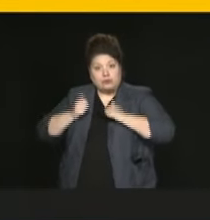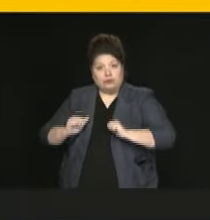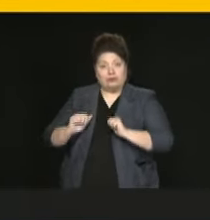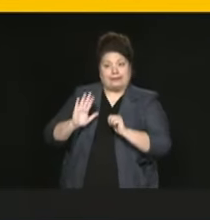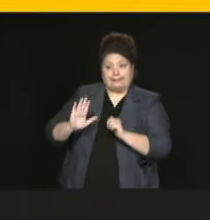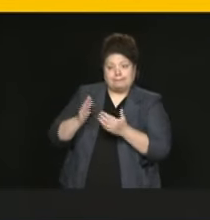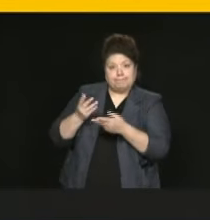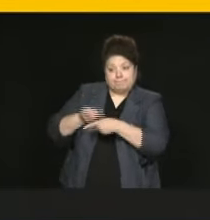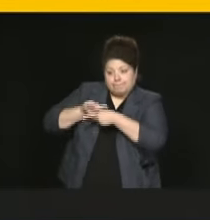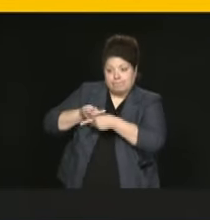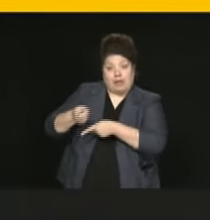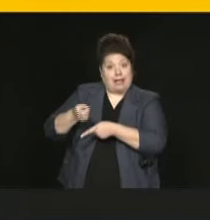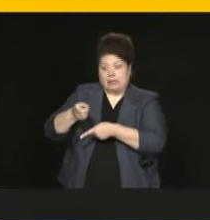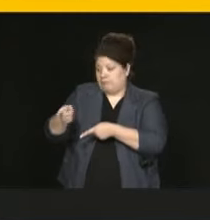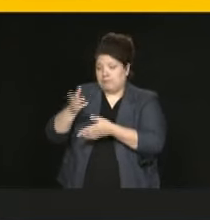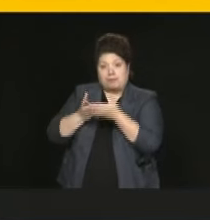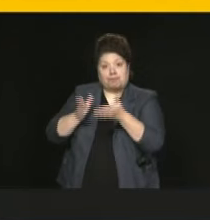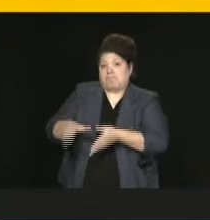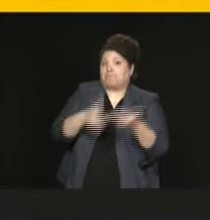required.